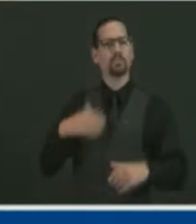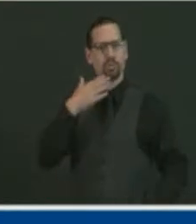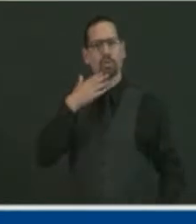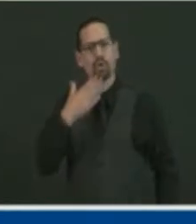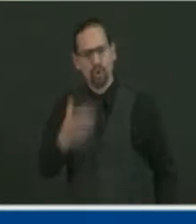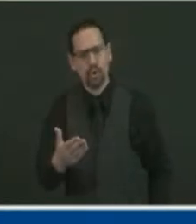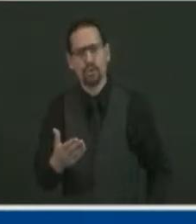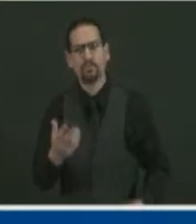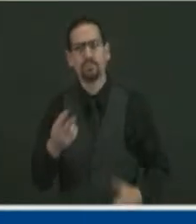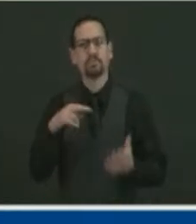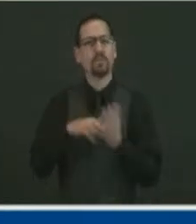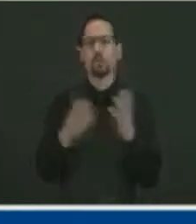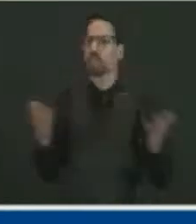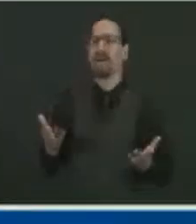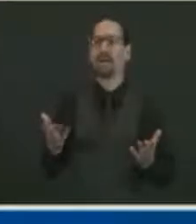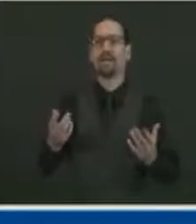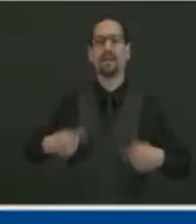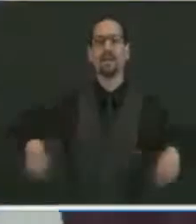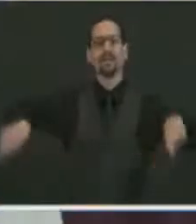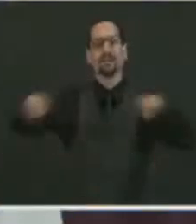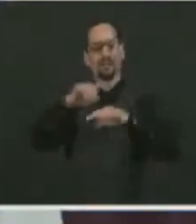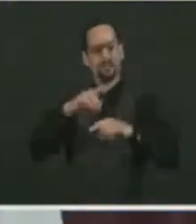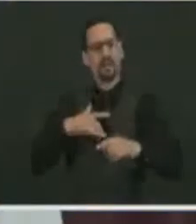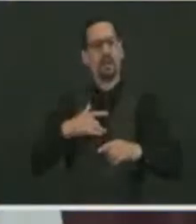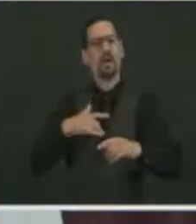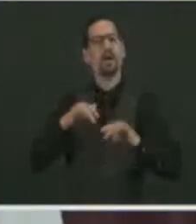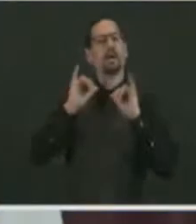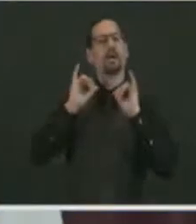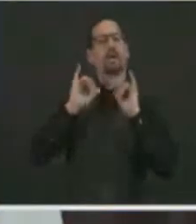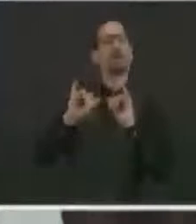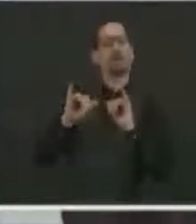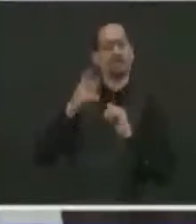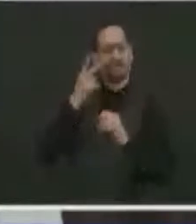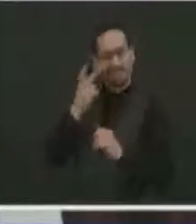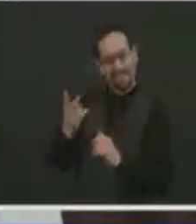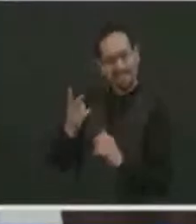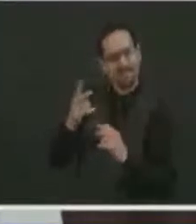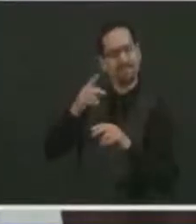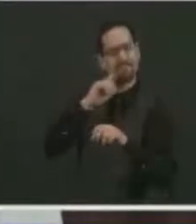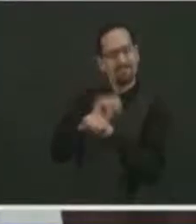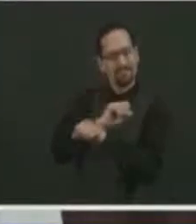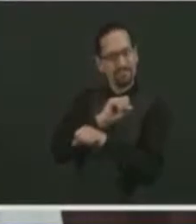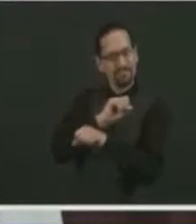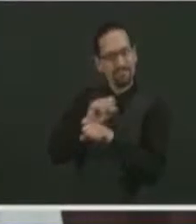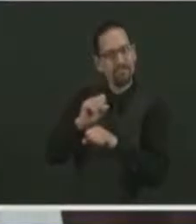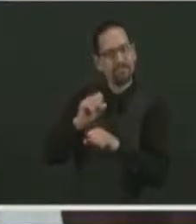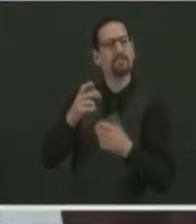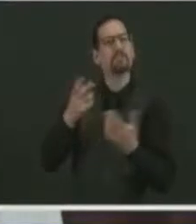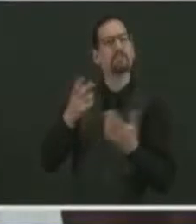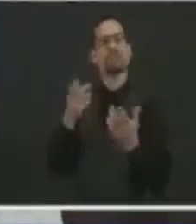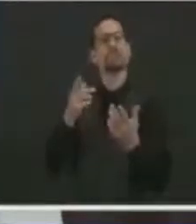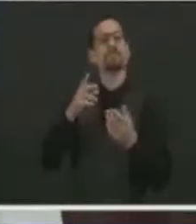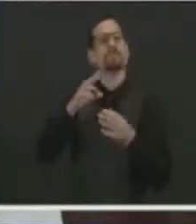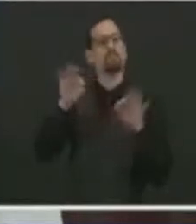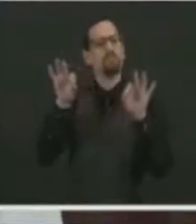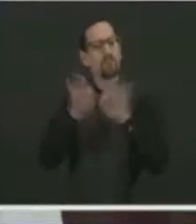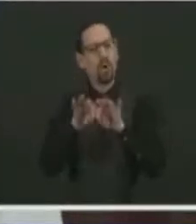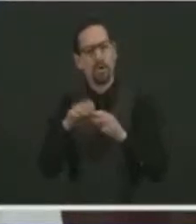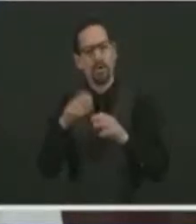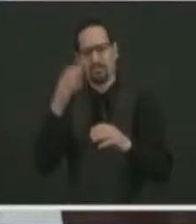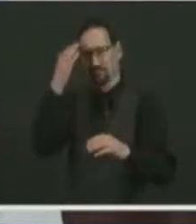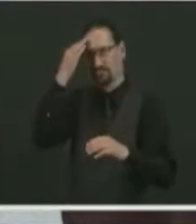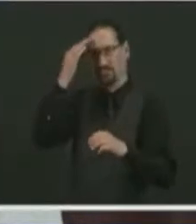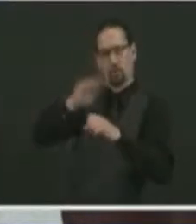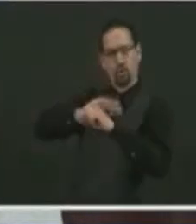the steps we've taken, the rules we're following, are saving lives. And that's where we want to continue to